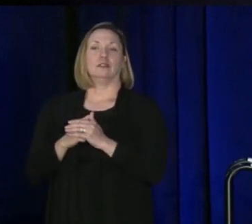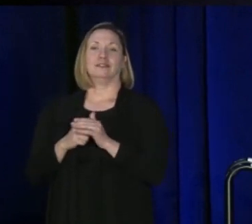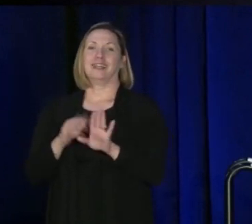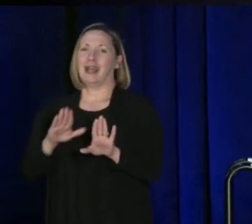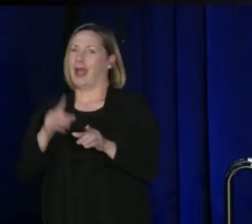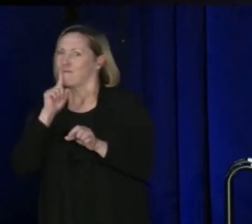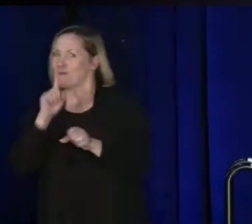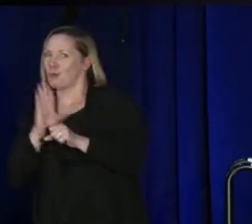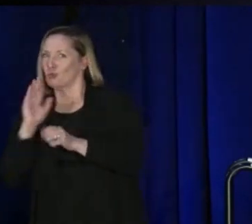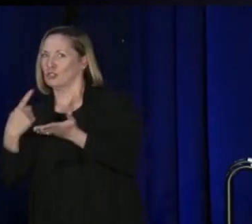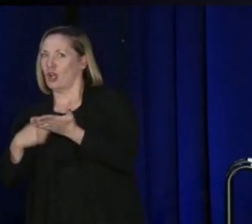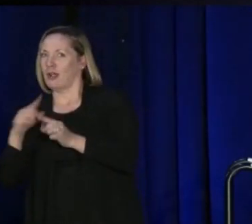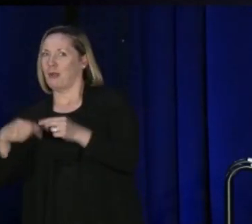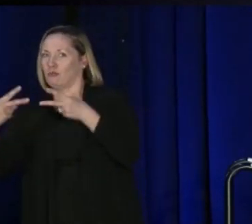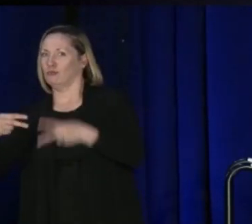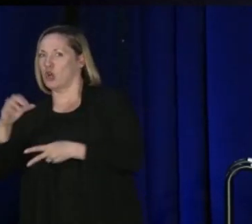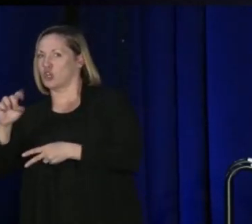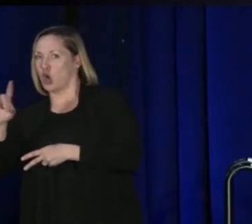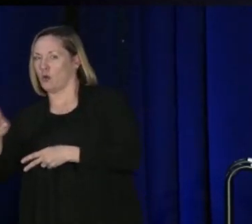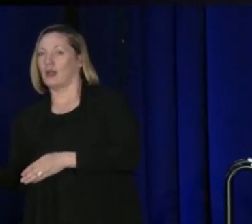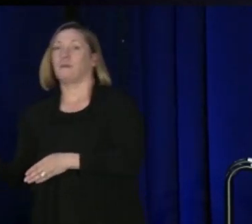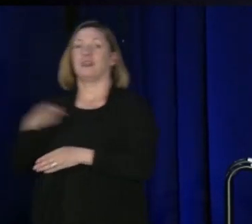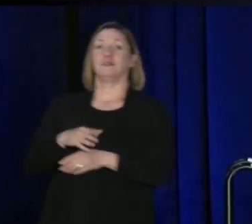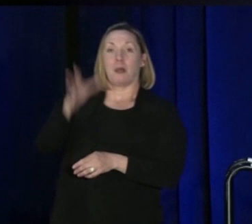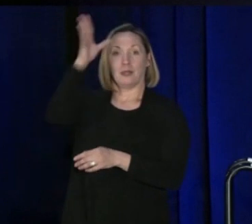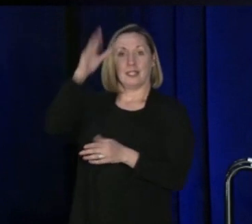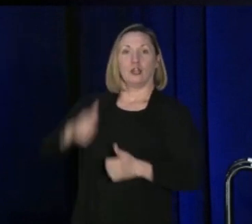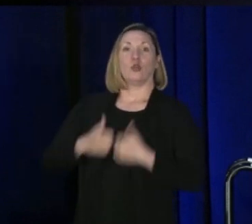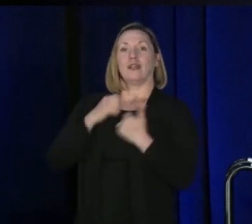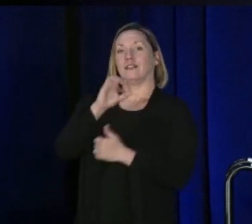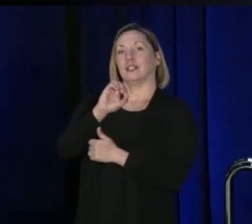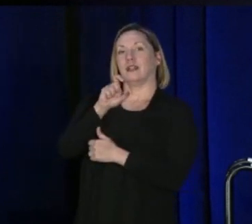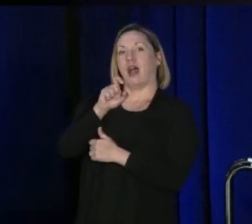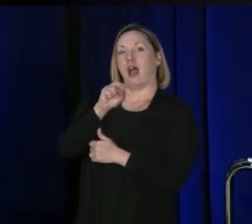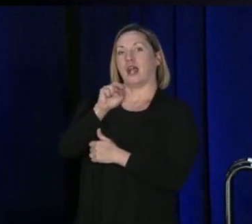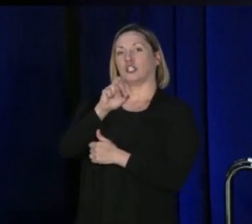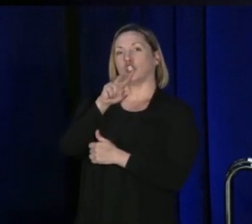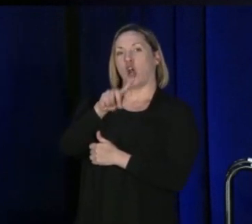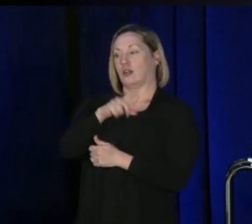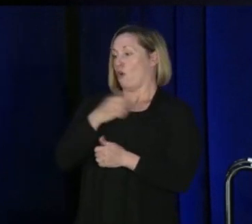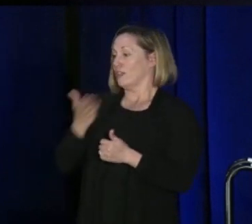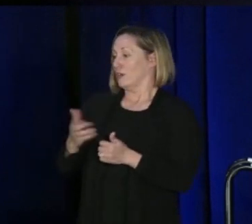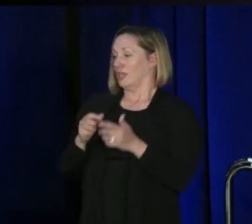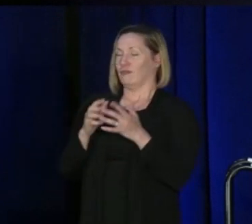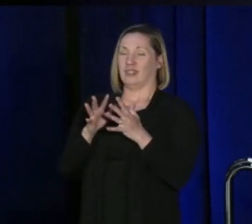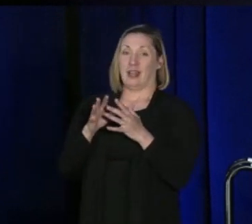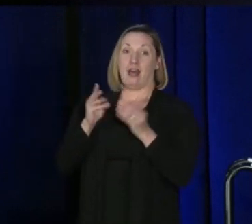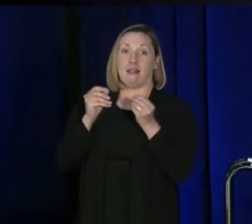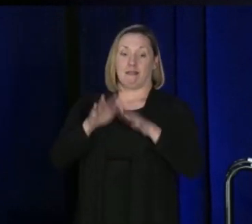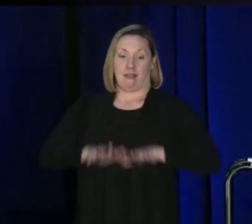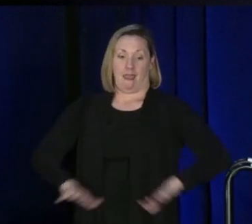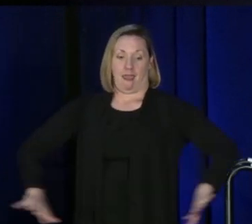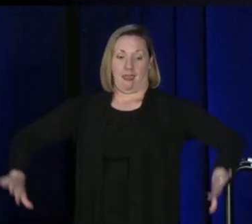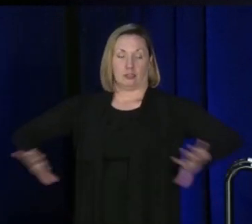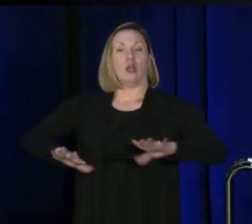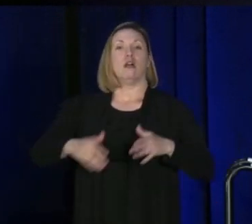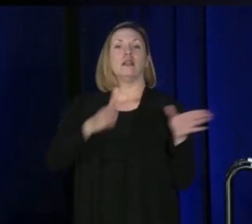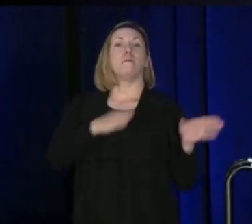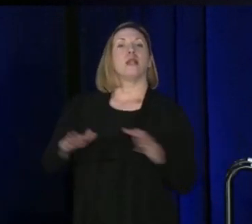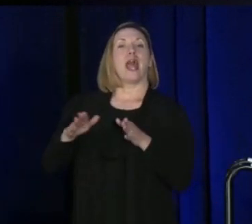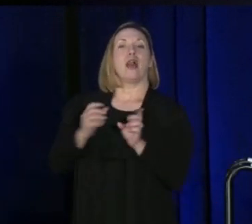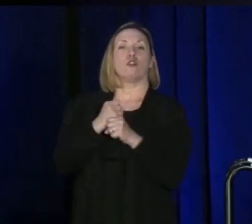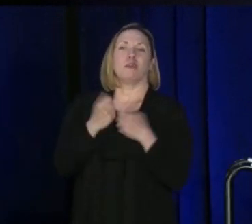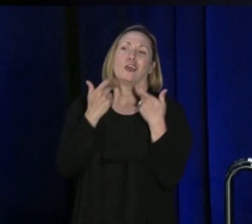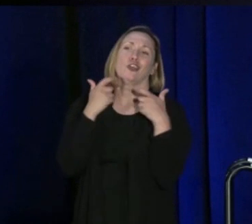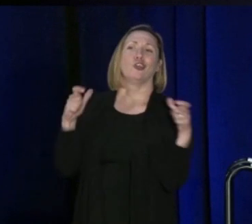this other example is about my dad who lives in Oxnard. Over there, they had this big, big swath of land. And the plan was to build this huge, huge development. It